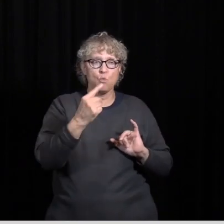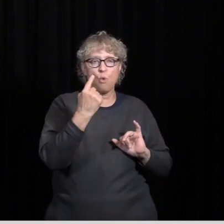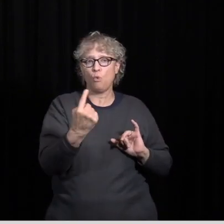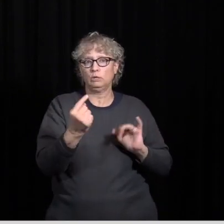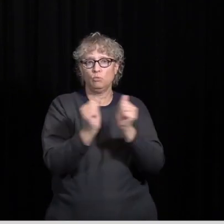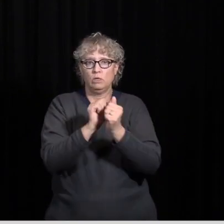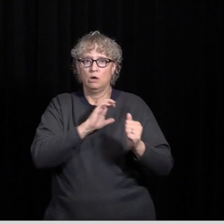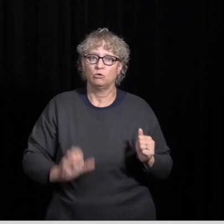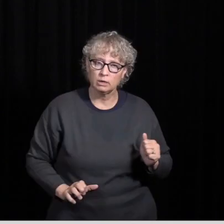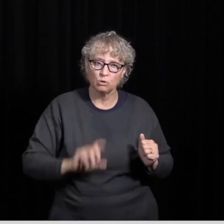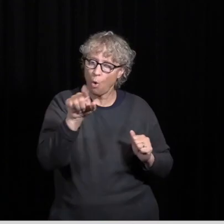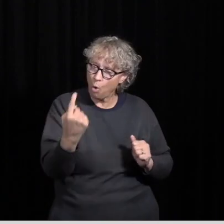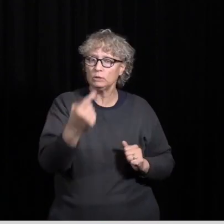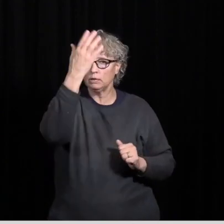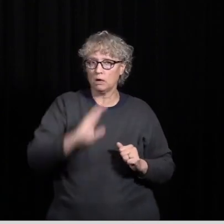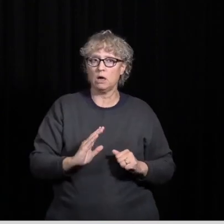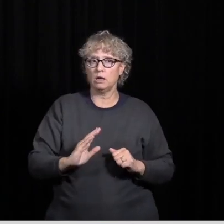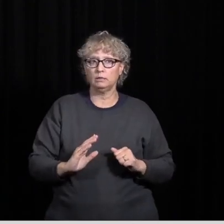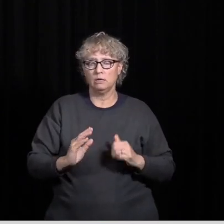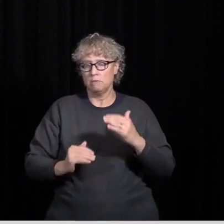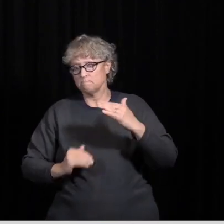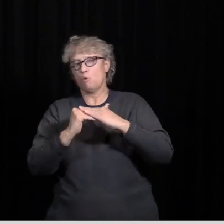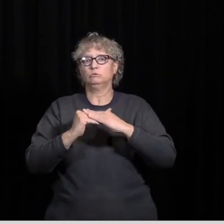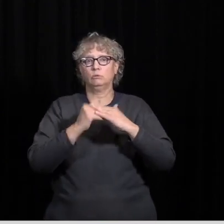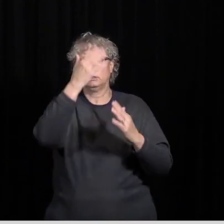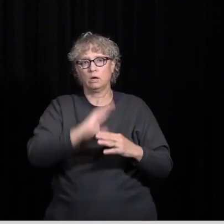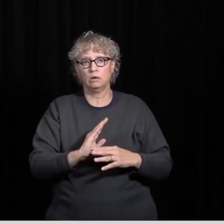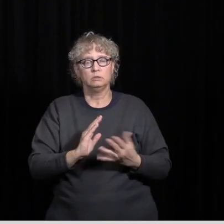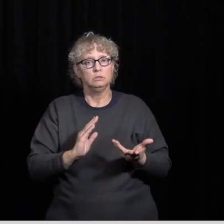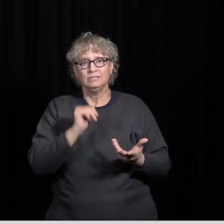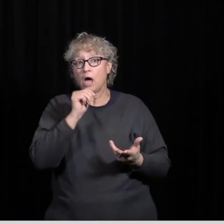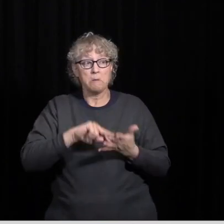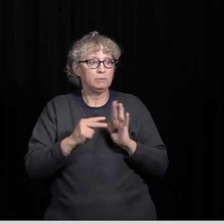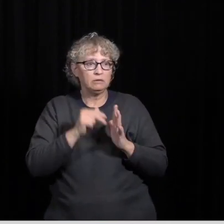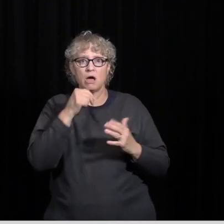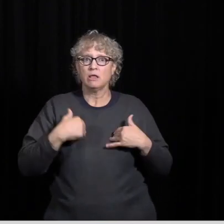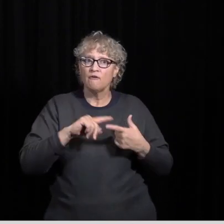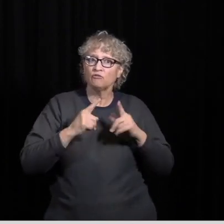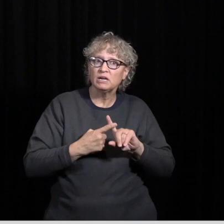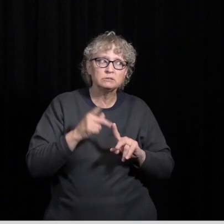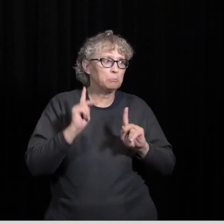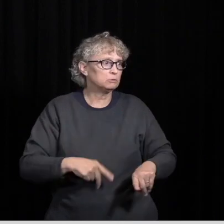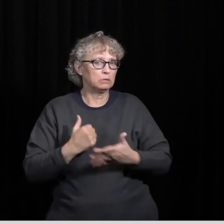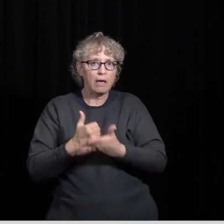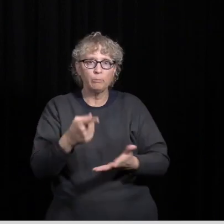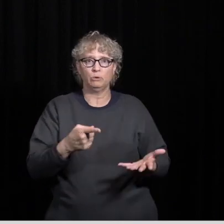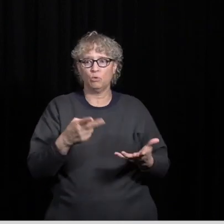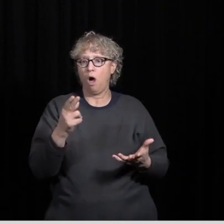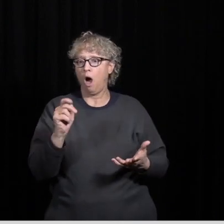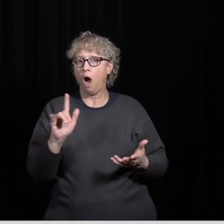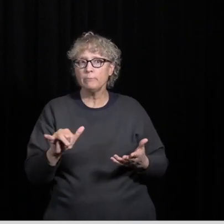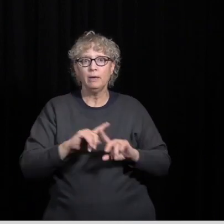Christ or in God and only in God or maximally in God. Doesn't mean you shouldn't have friends or people to help you or whatever, even a hobby.